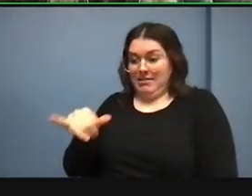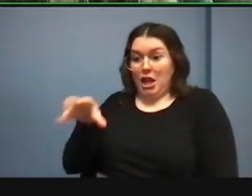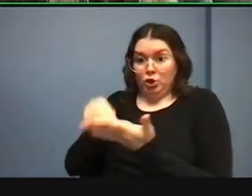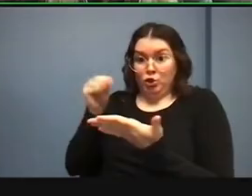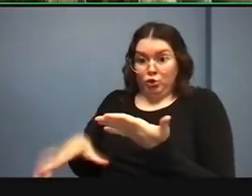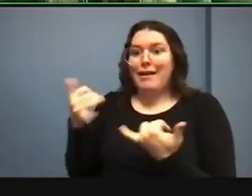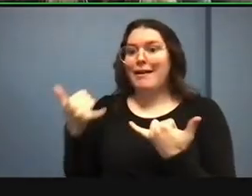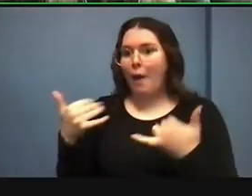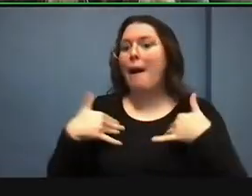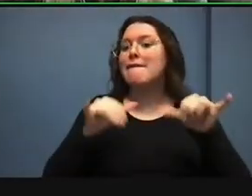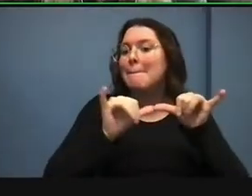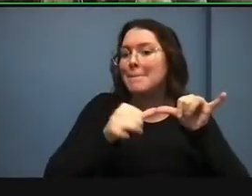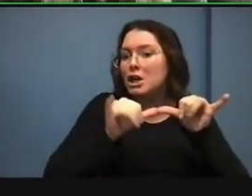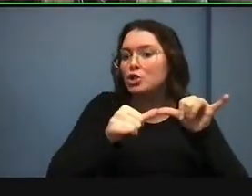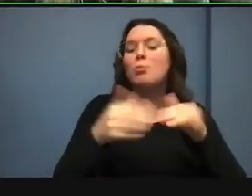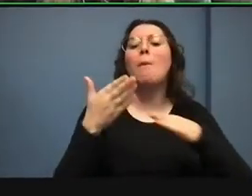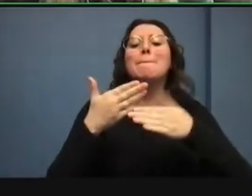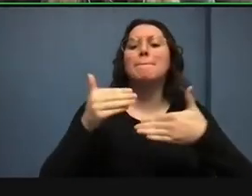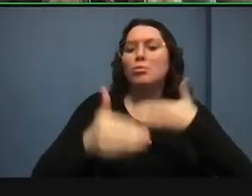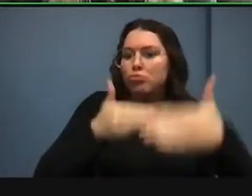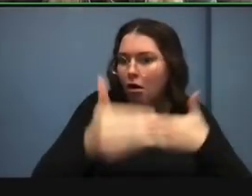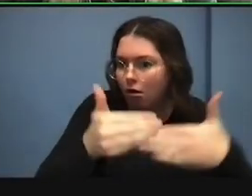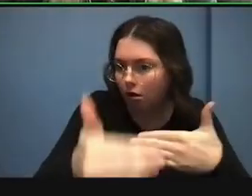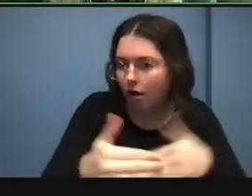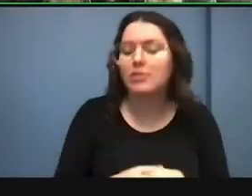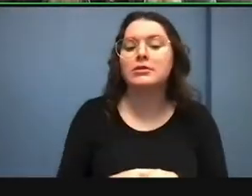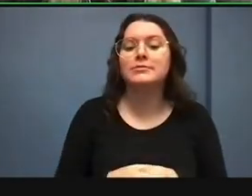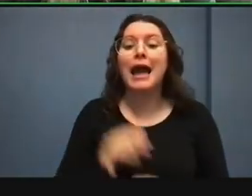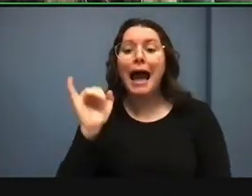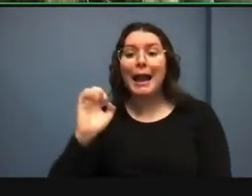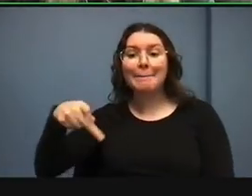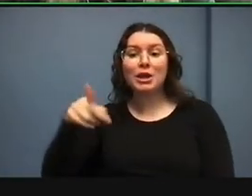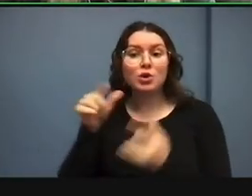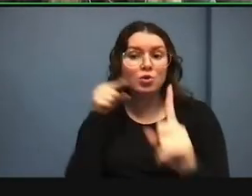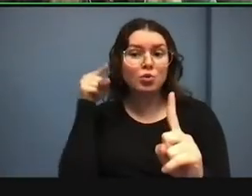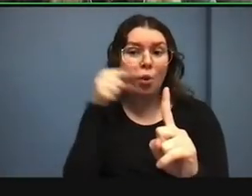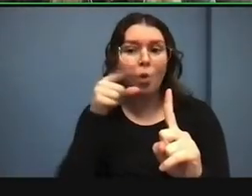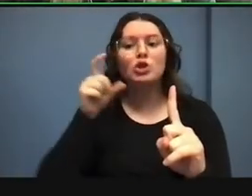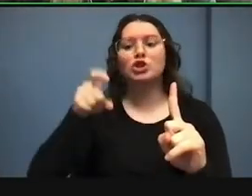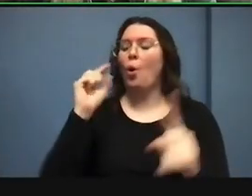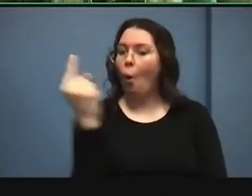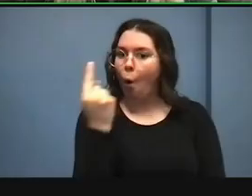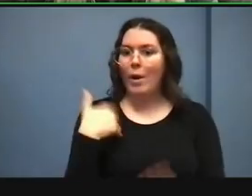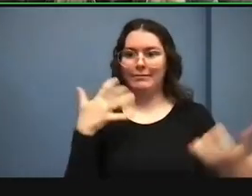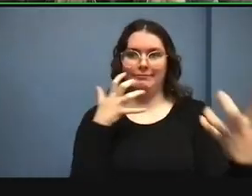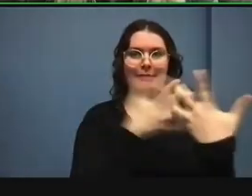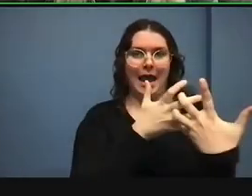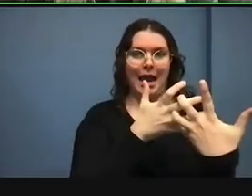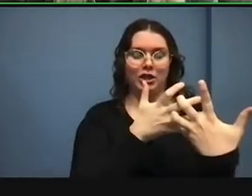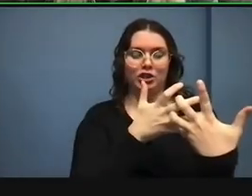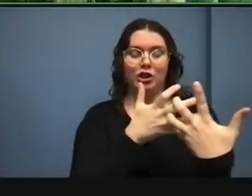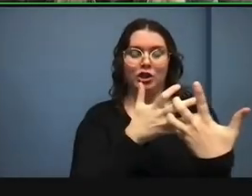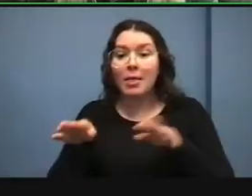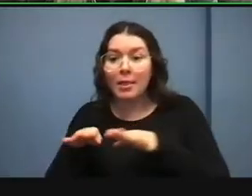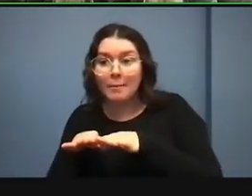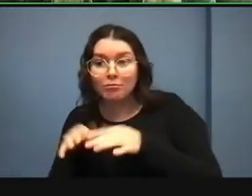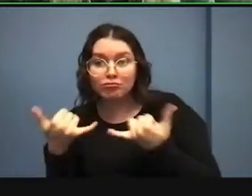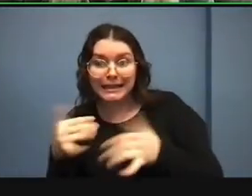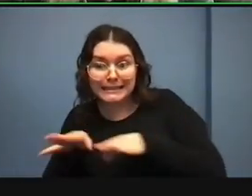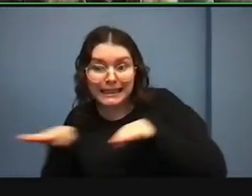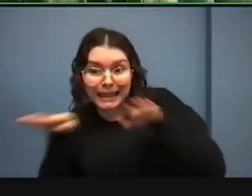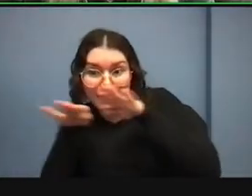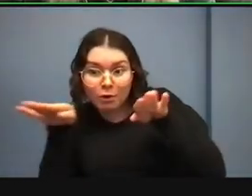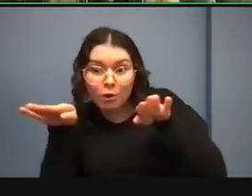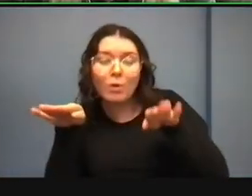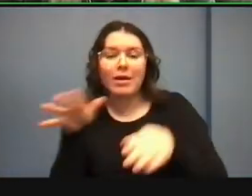had some measurable progress. IEP goals should always match the present level, the area